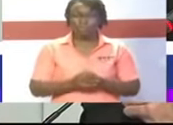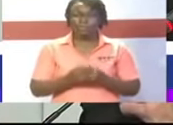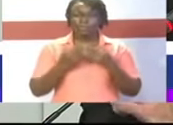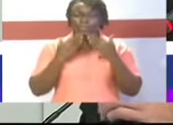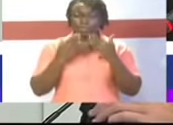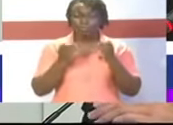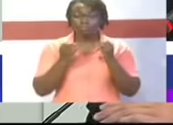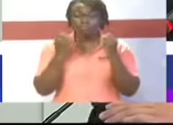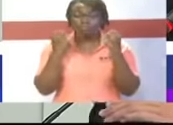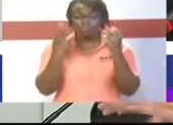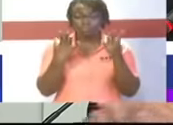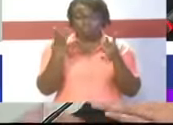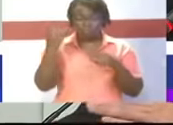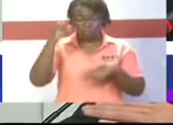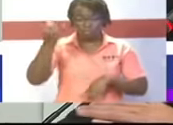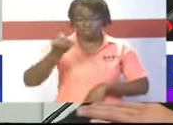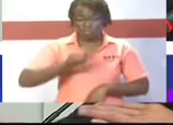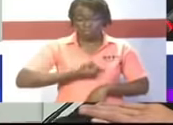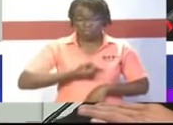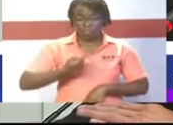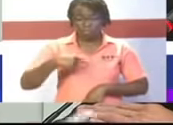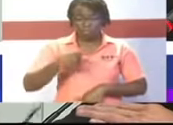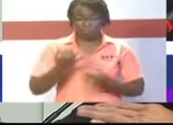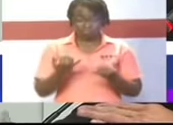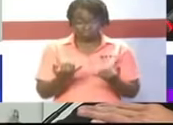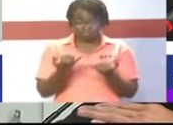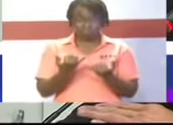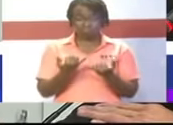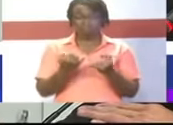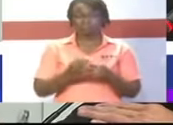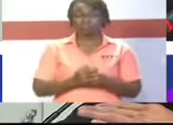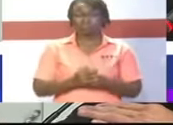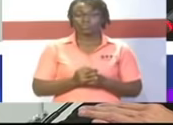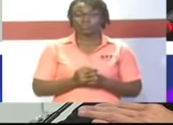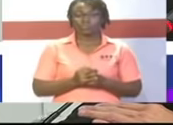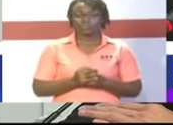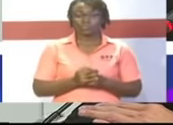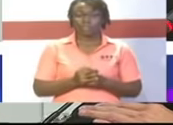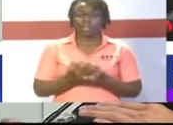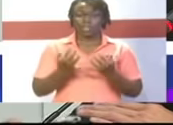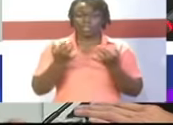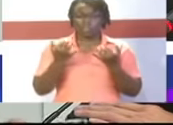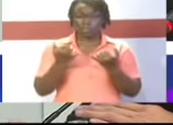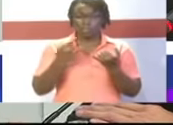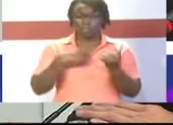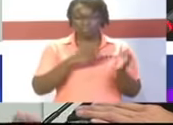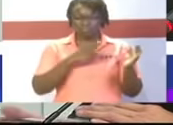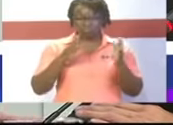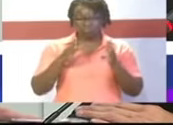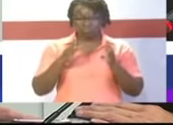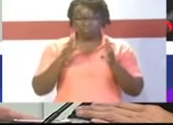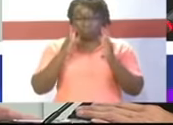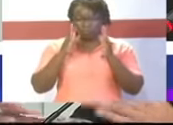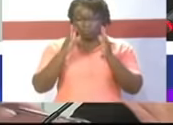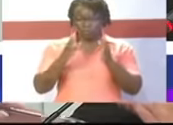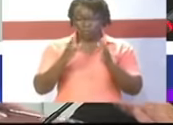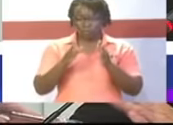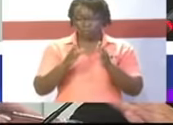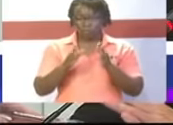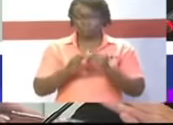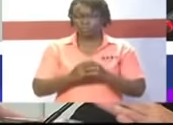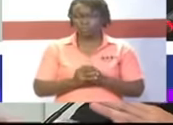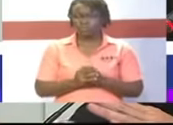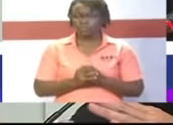you so much again for inviting me to this conference. I want to go straight off into immunocompromised. Now, right